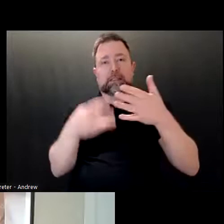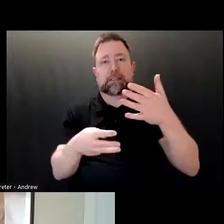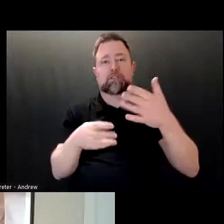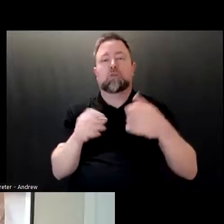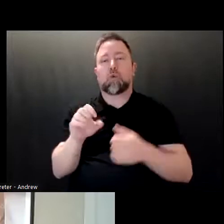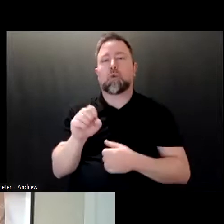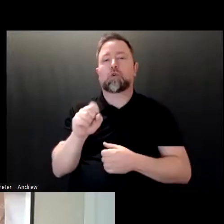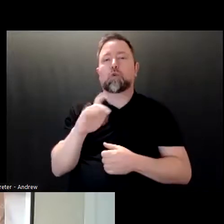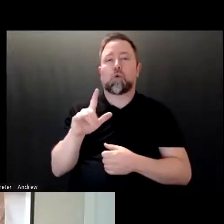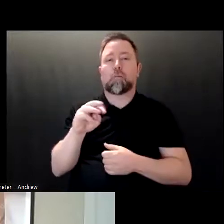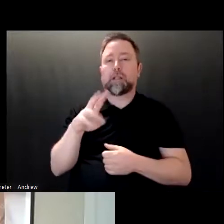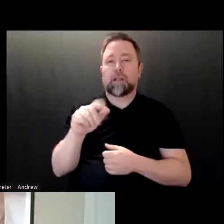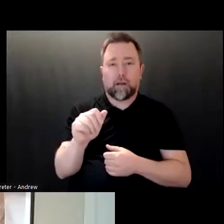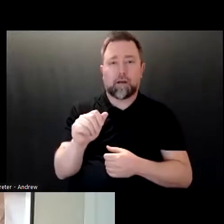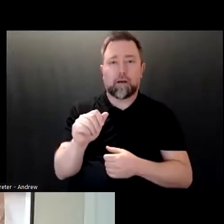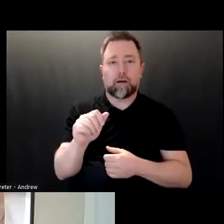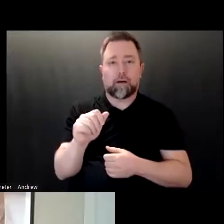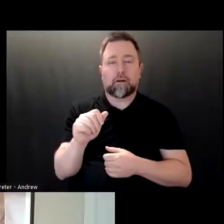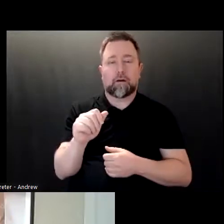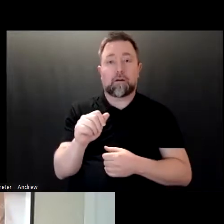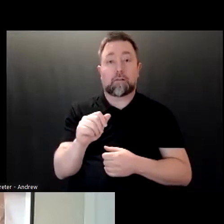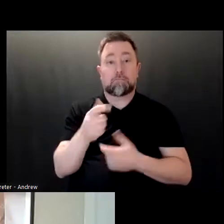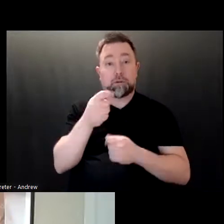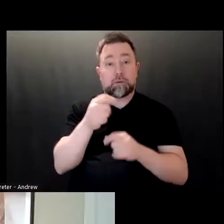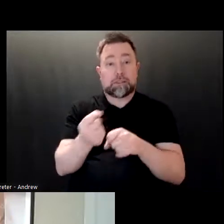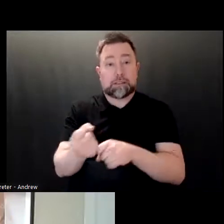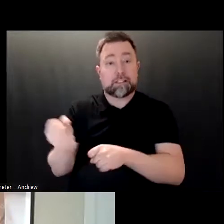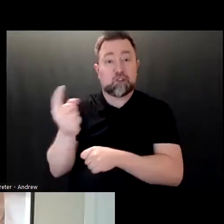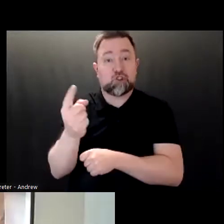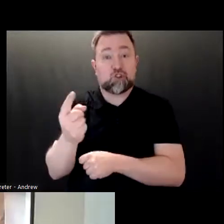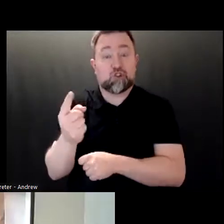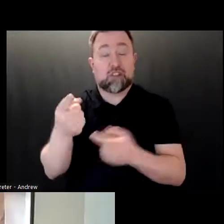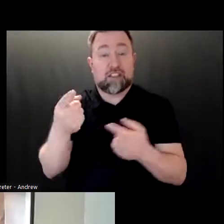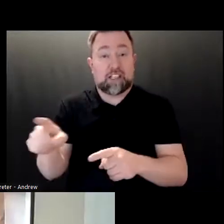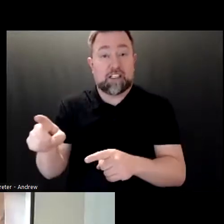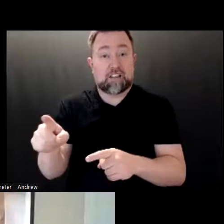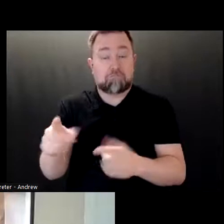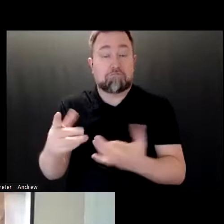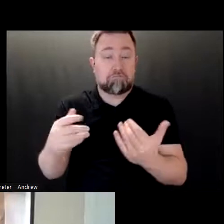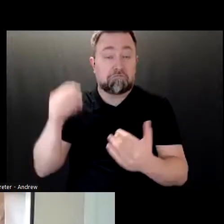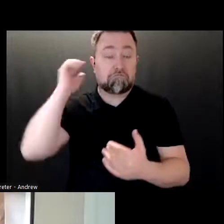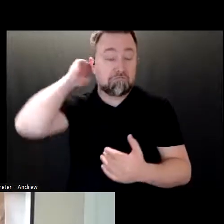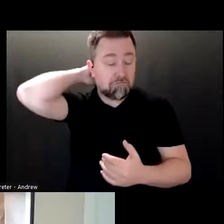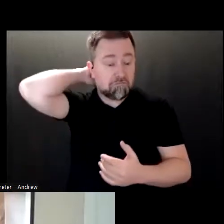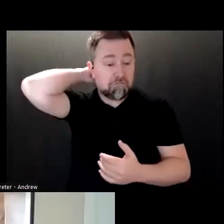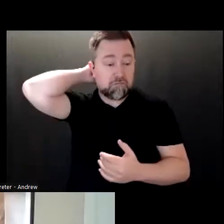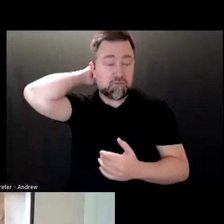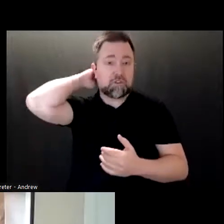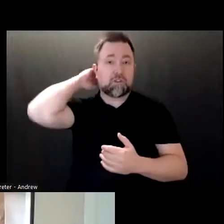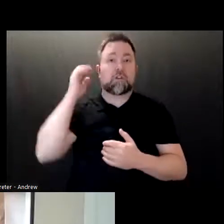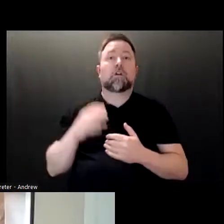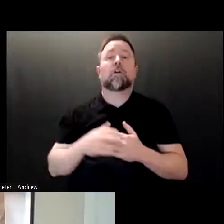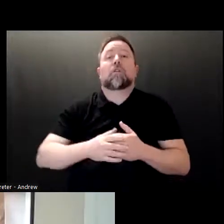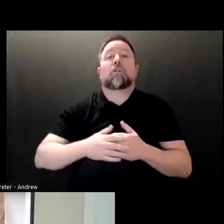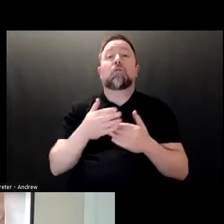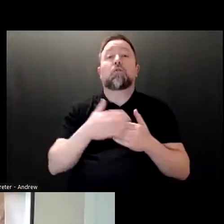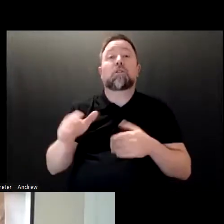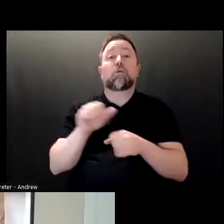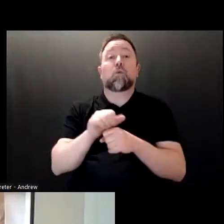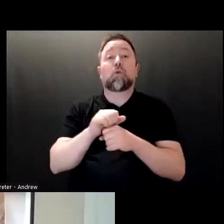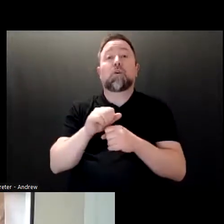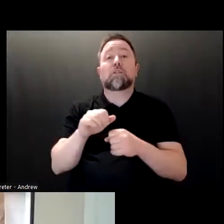the family as the primary drivers of the institution and hand the reins over, if you will, to the likes of Holly and